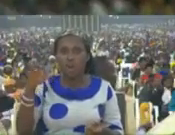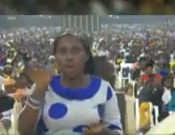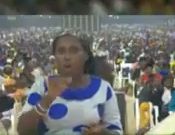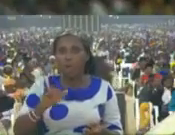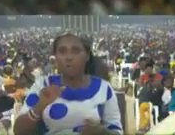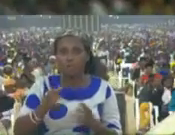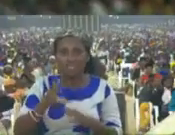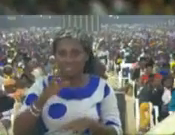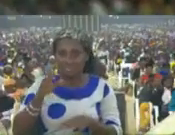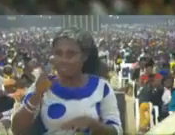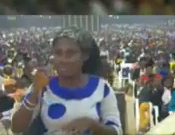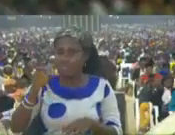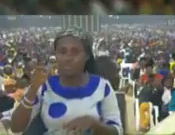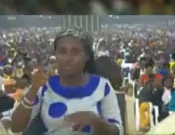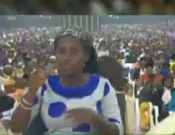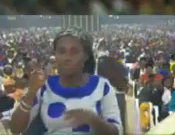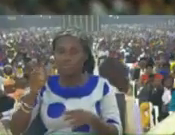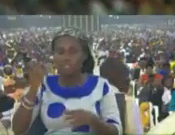And